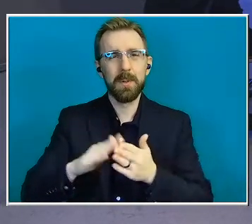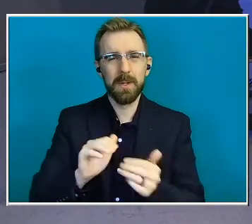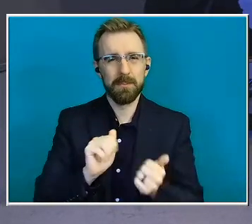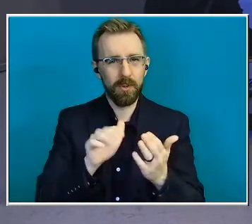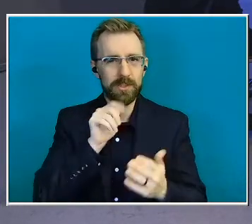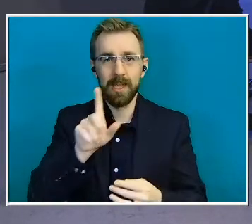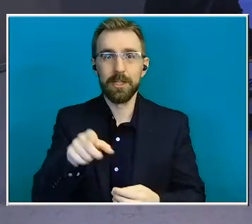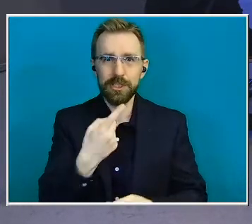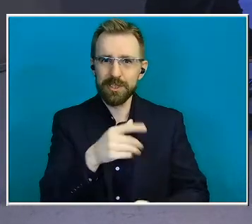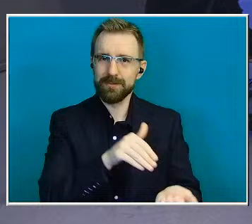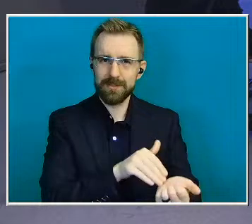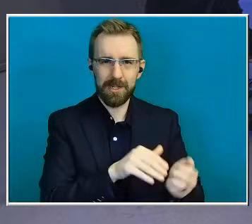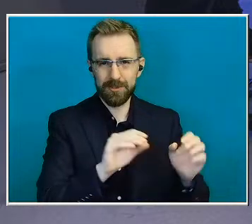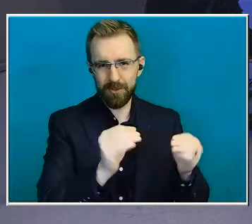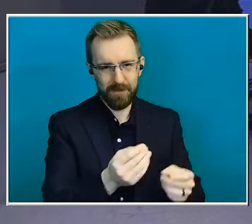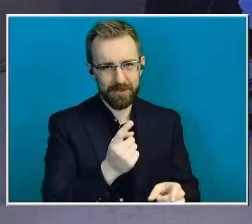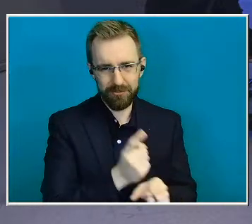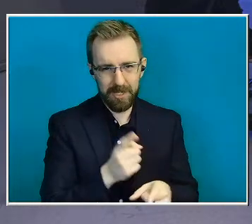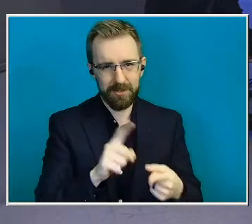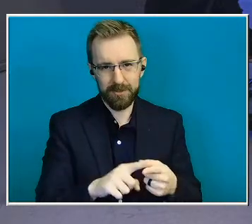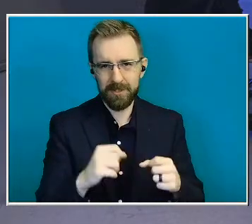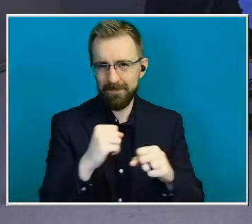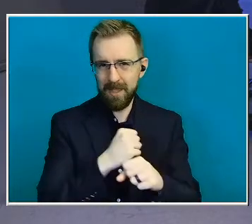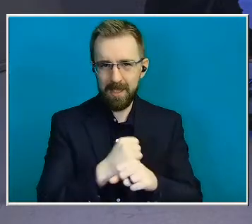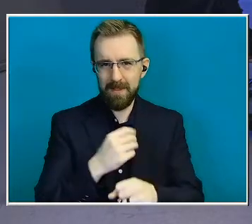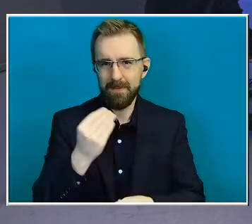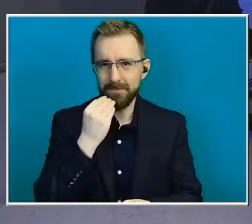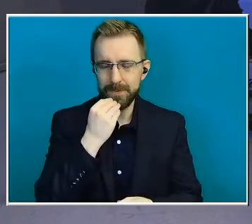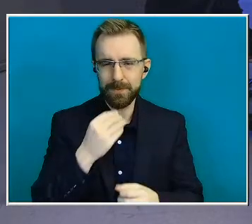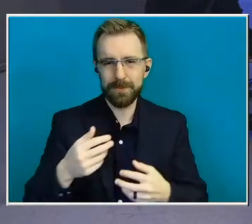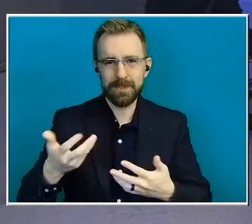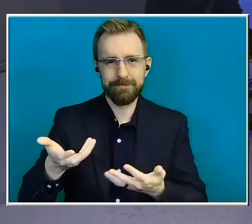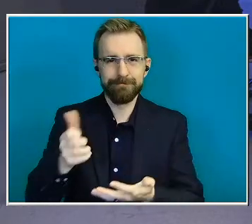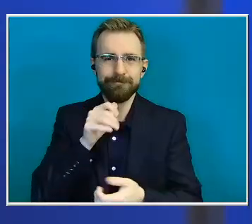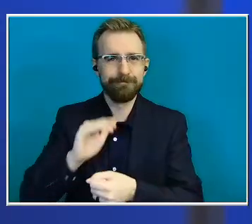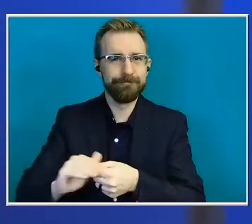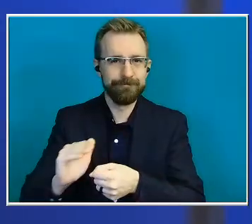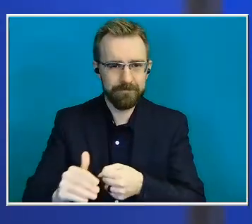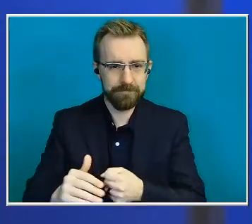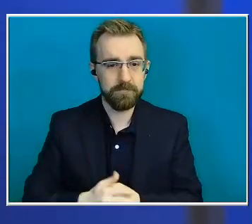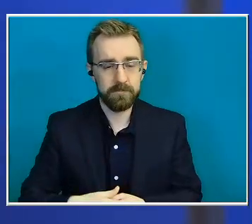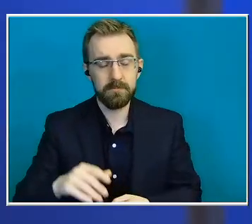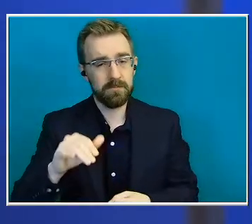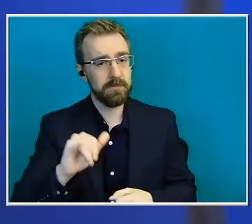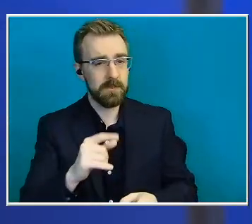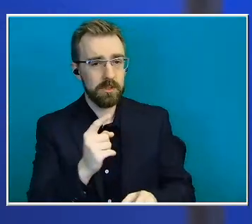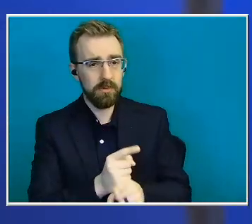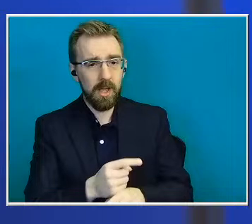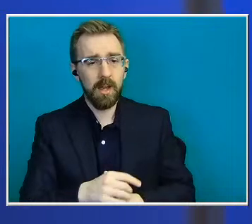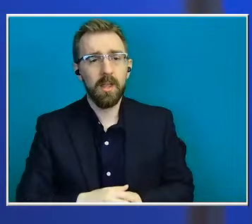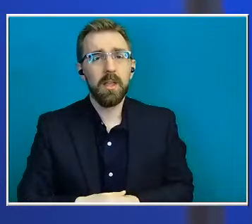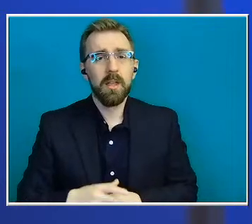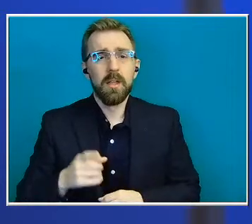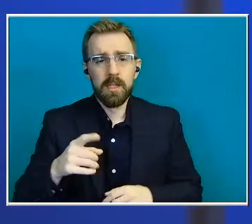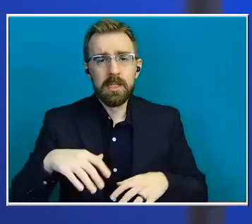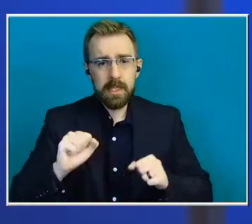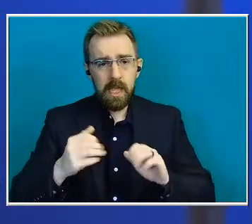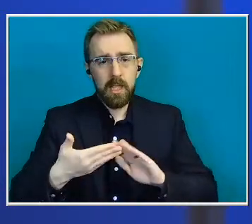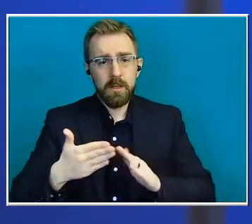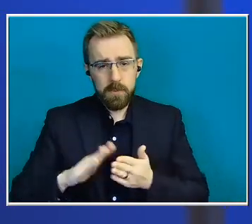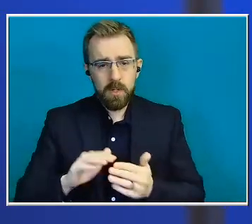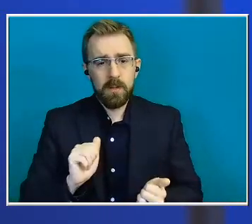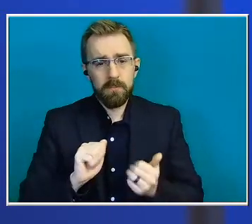obviously, to help fight food insecurity. Talk to us a little bit about that. Sure, that's exactly right. It takes a community approach because it's a